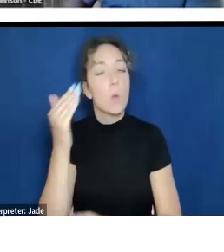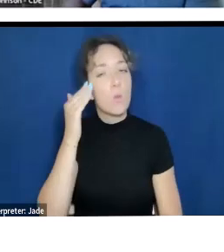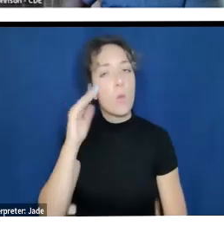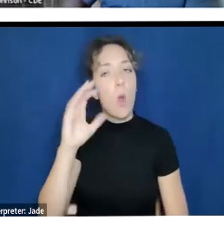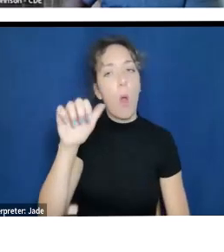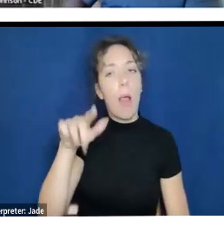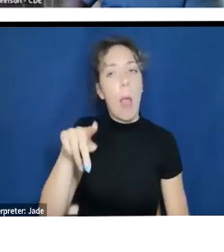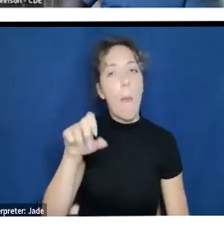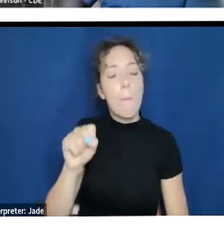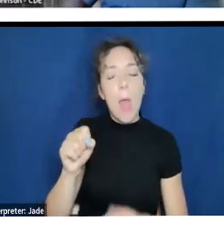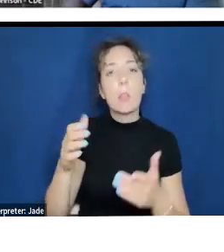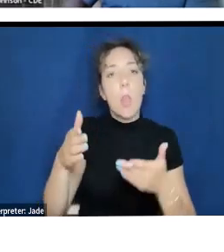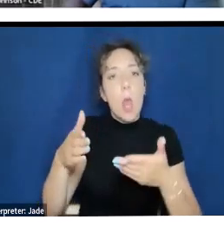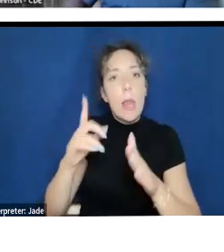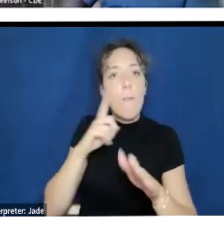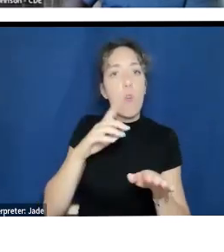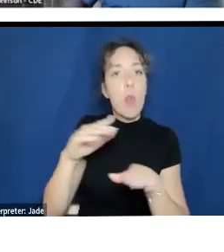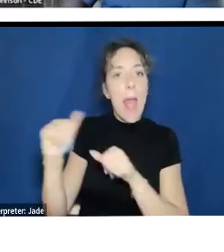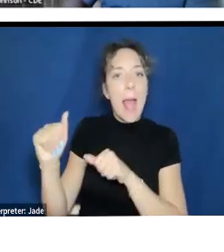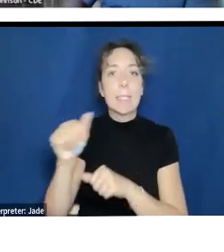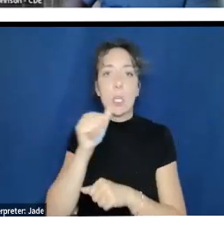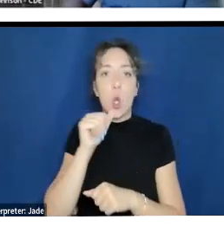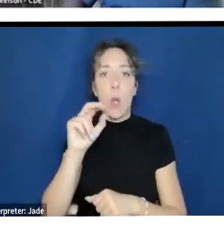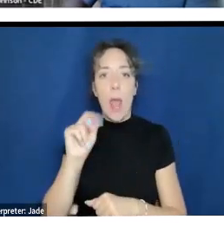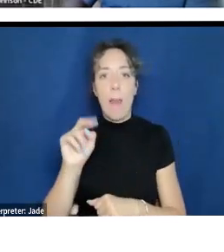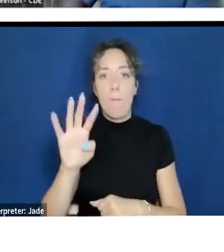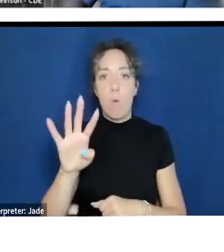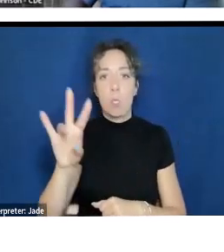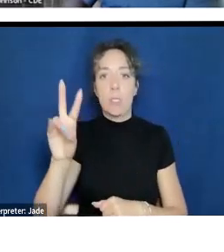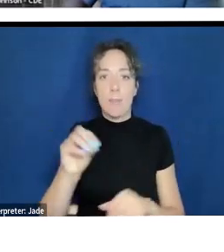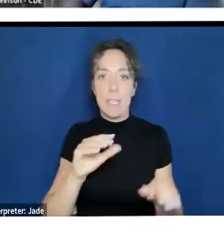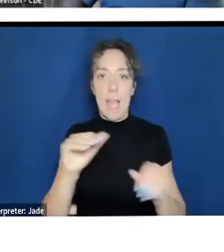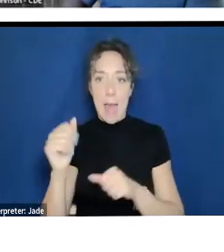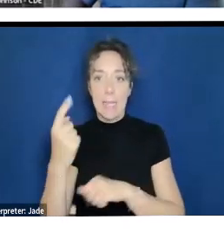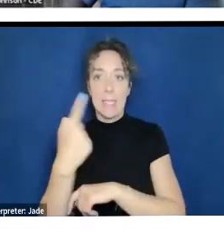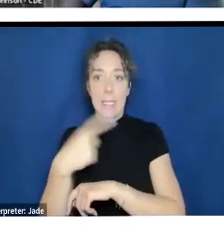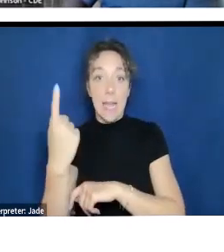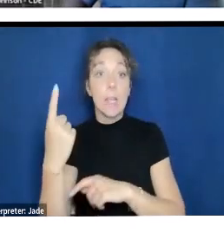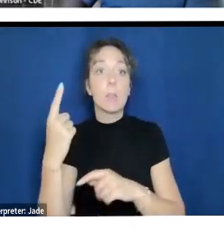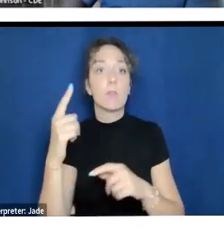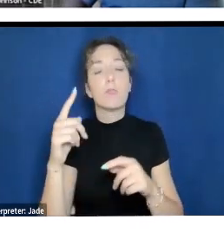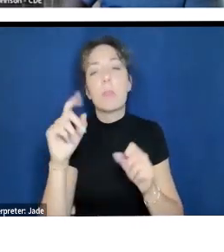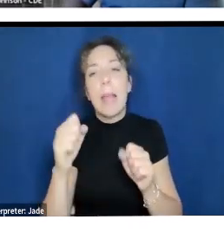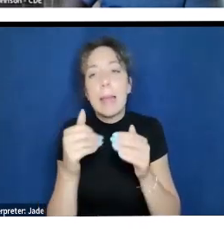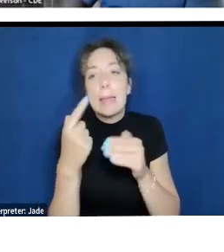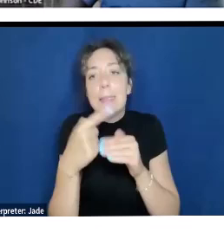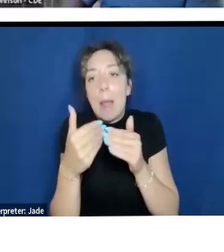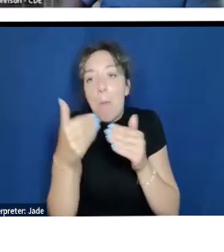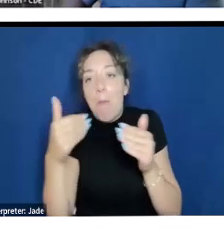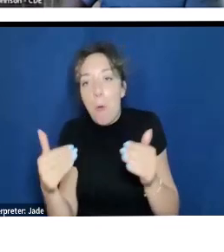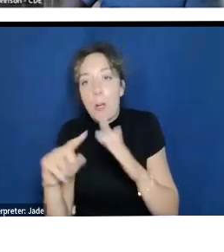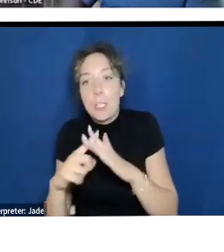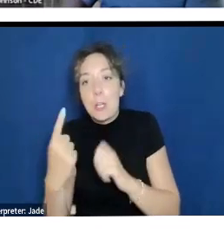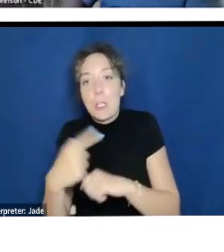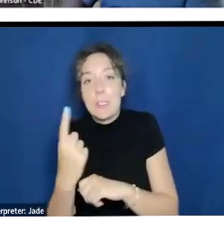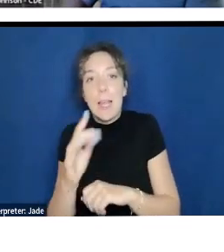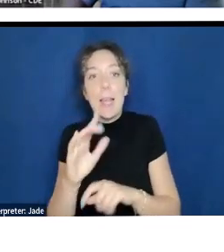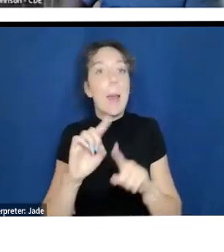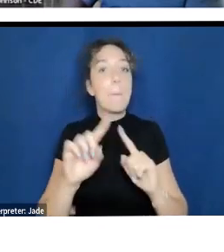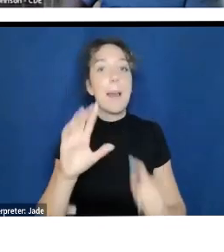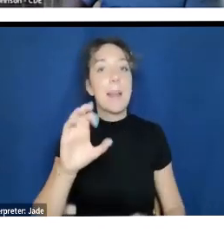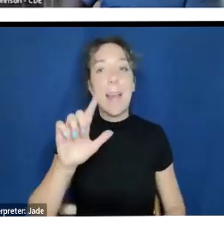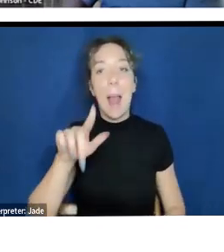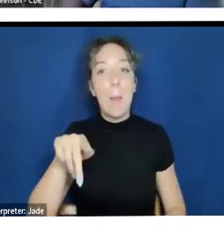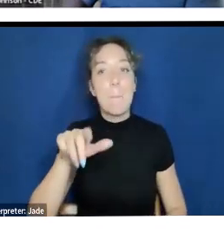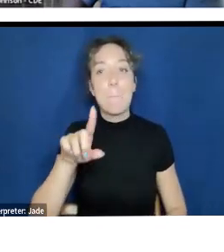allows for the exit code N470 date to be a day before the start date, CALPADS reports don't